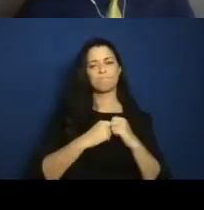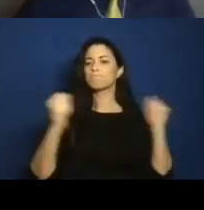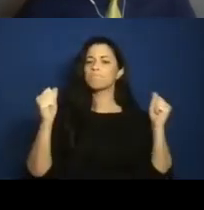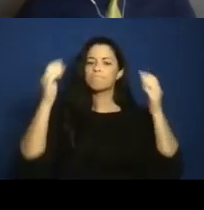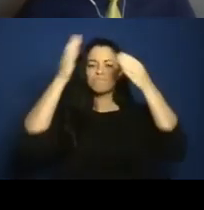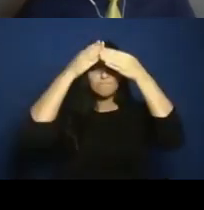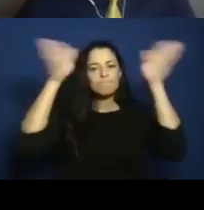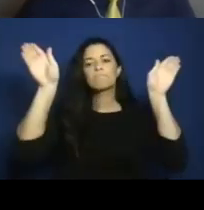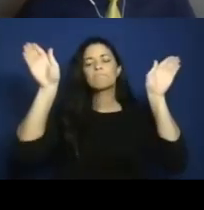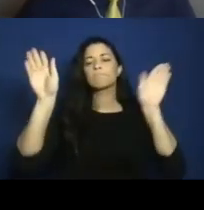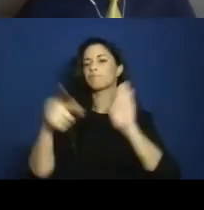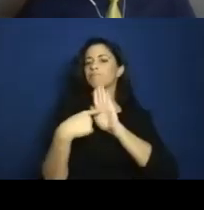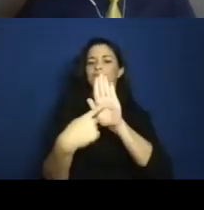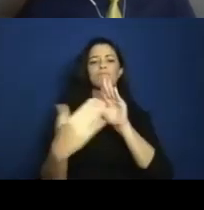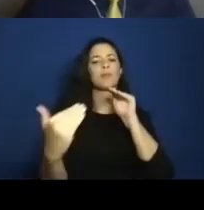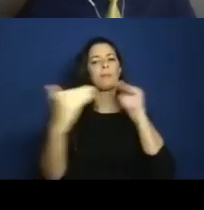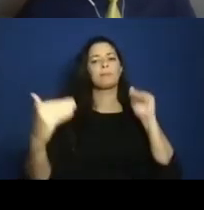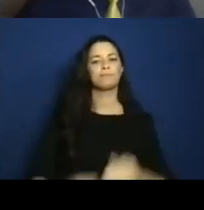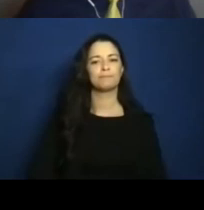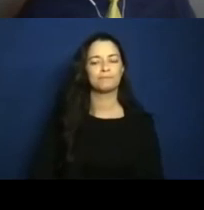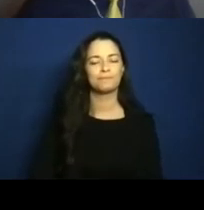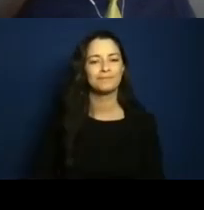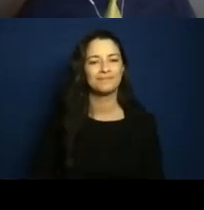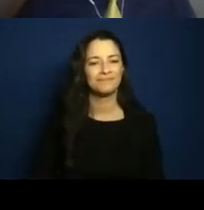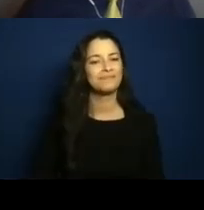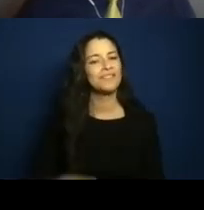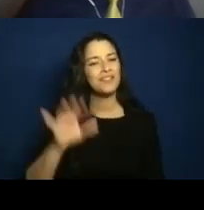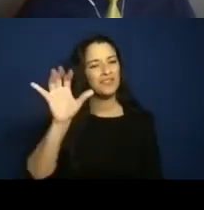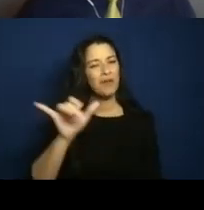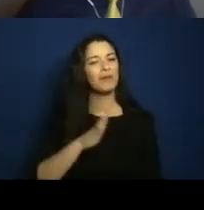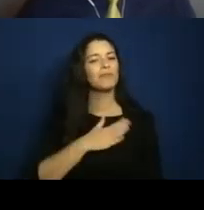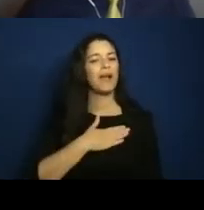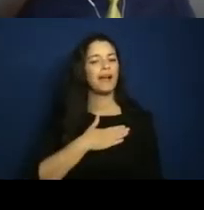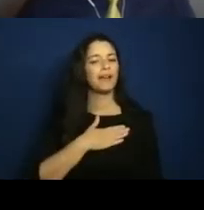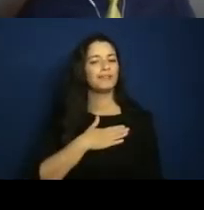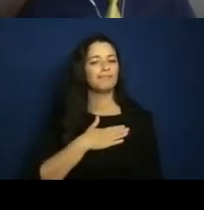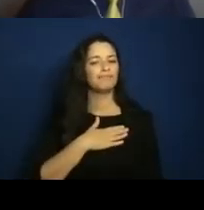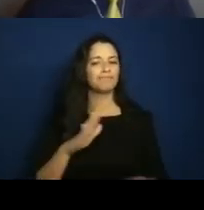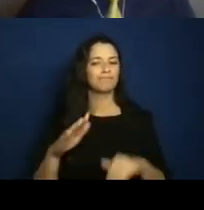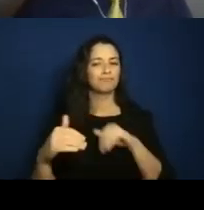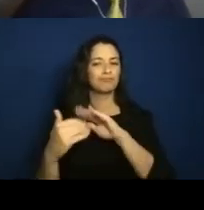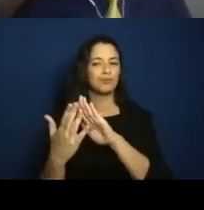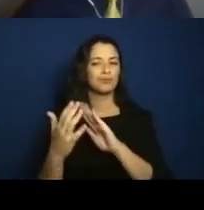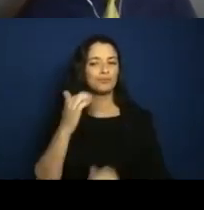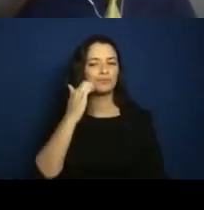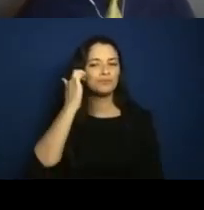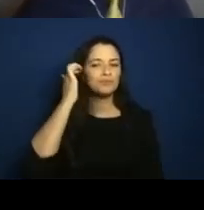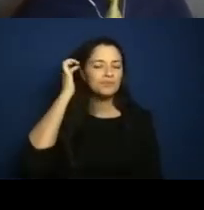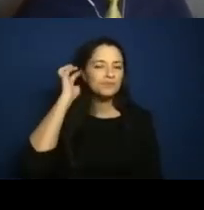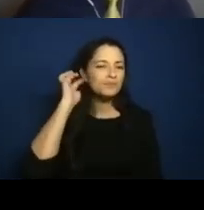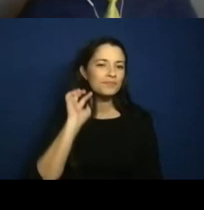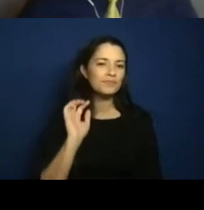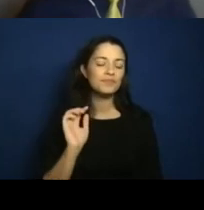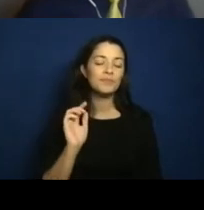myself as such. So that's how I went in. But of course, you know, it's interesting when you